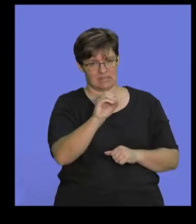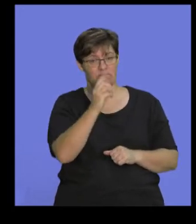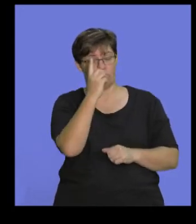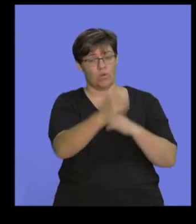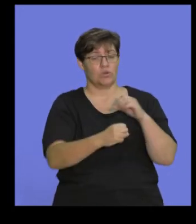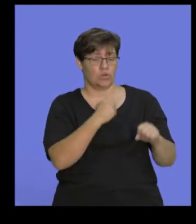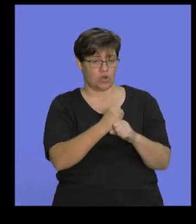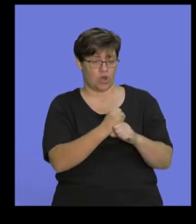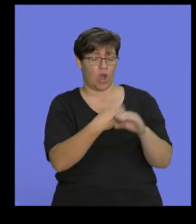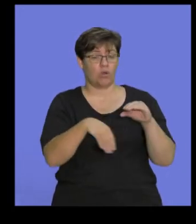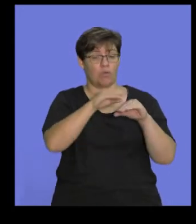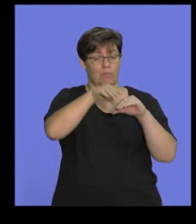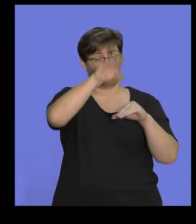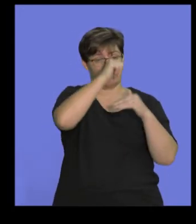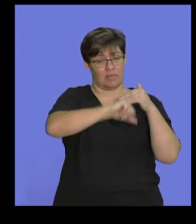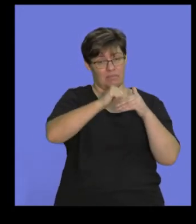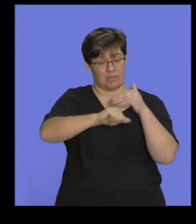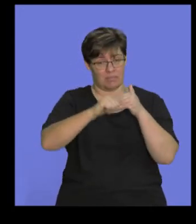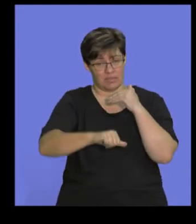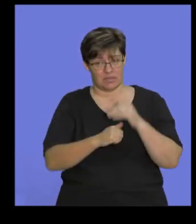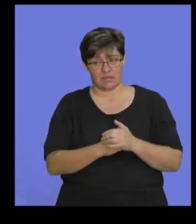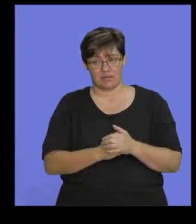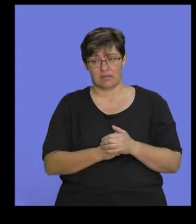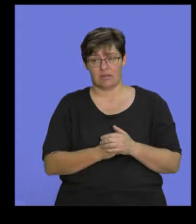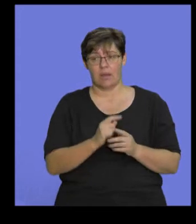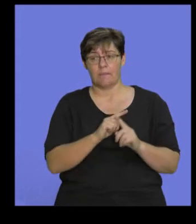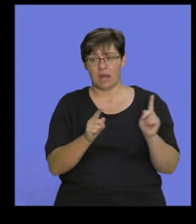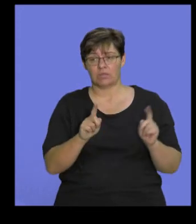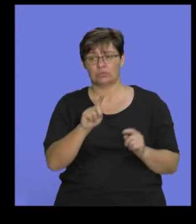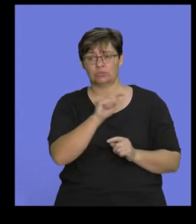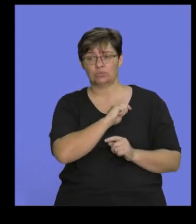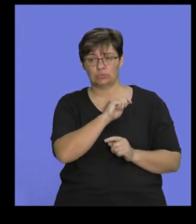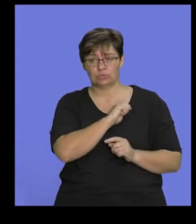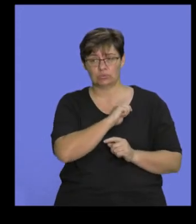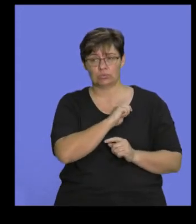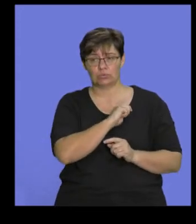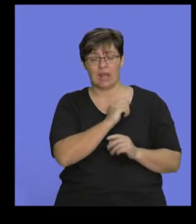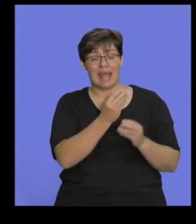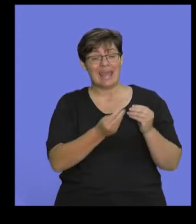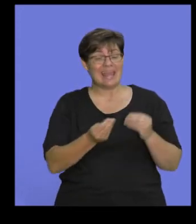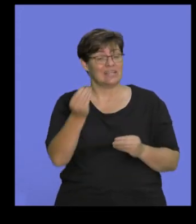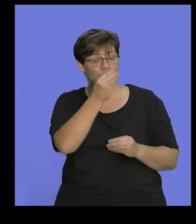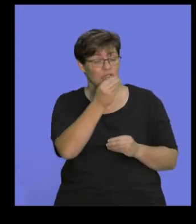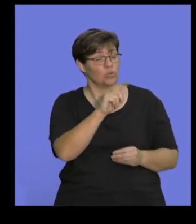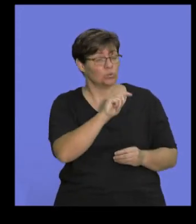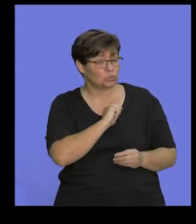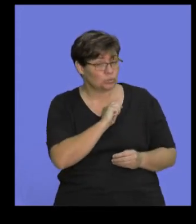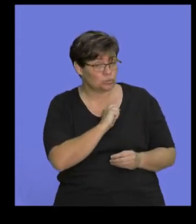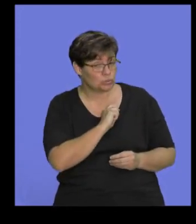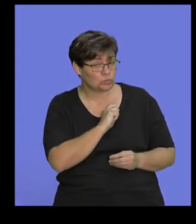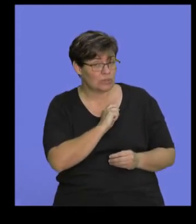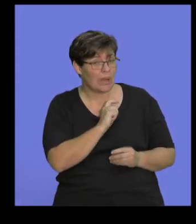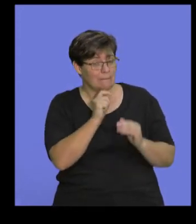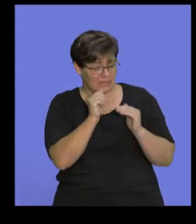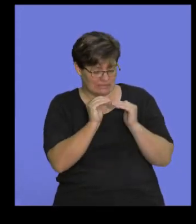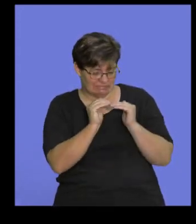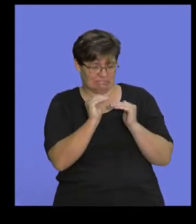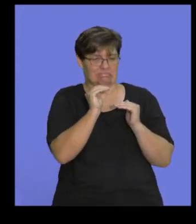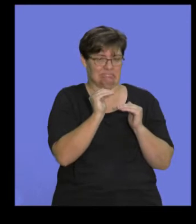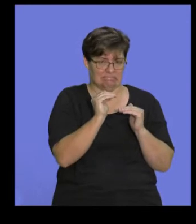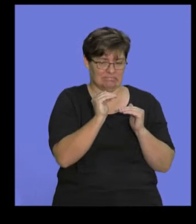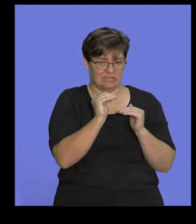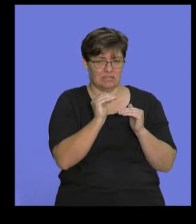7.16% per annum compounded monthly. But your actual interest that you're actually going to get will be